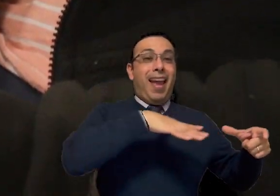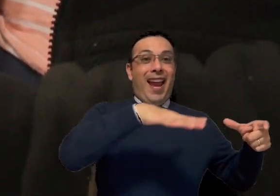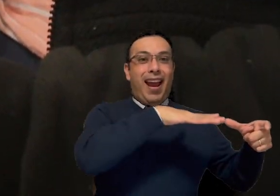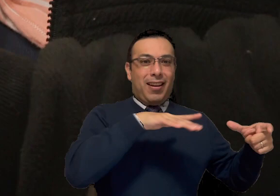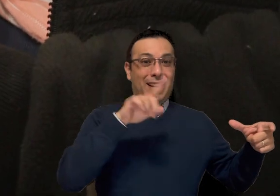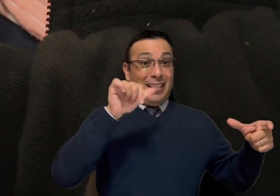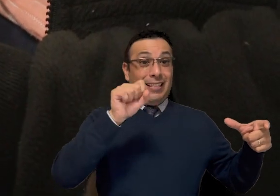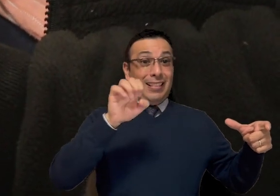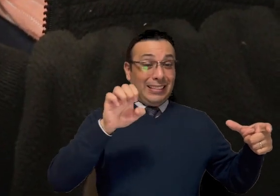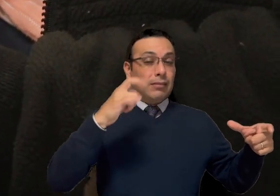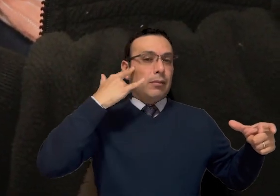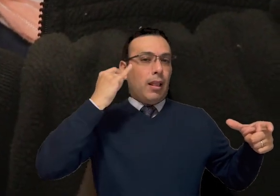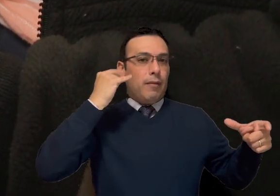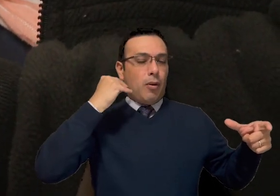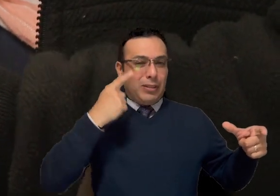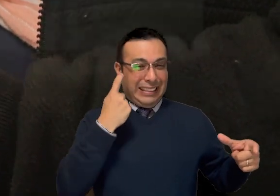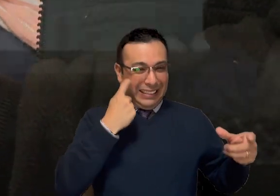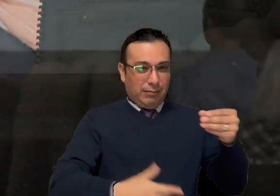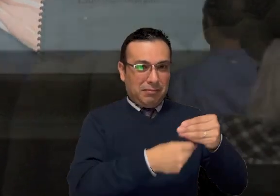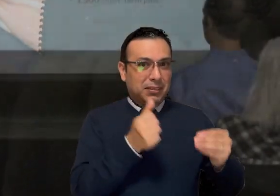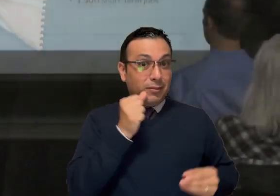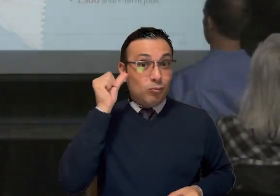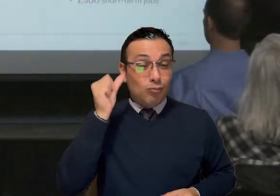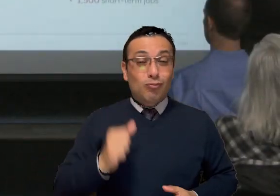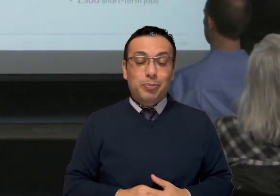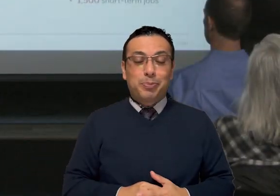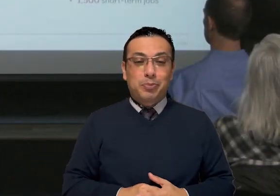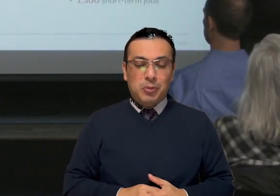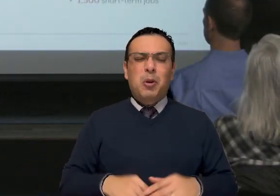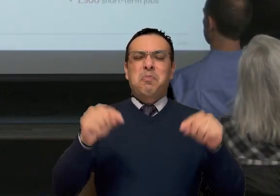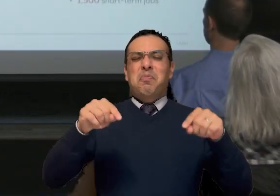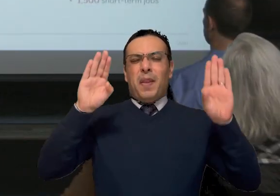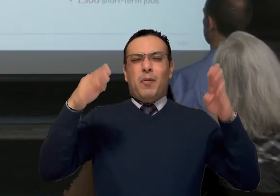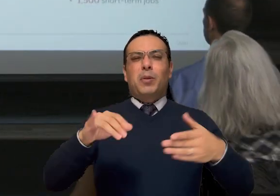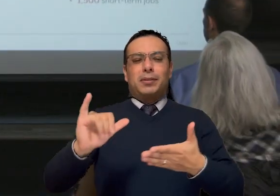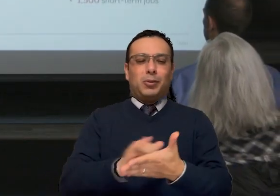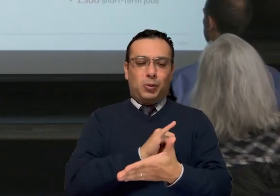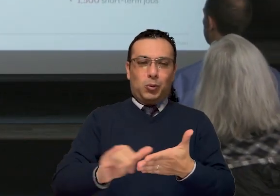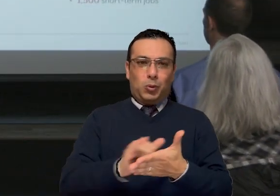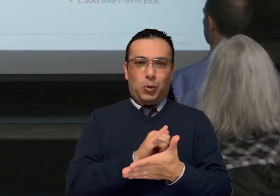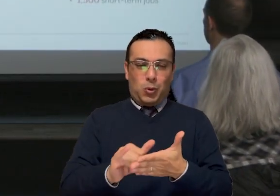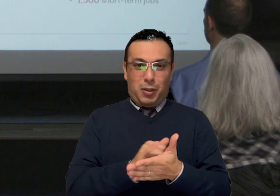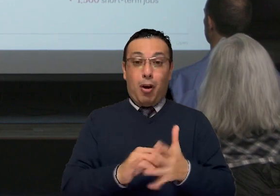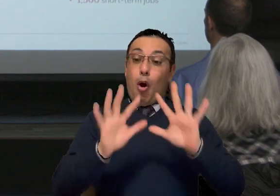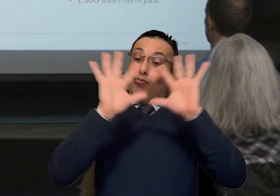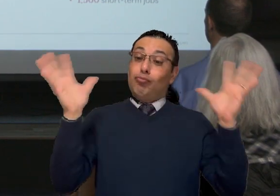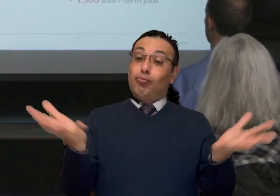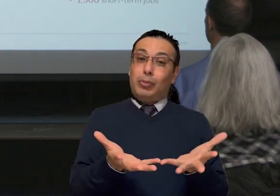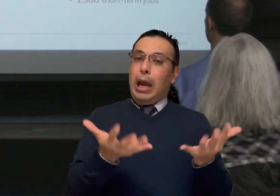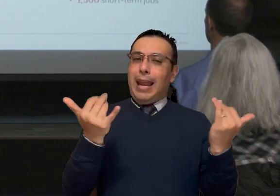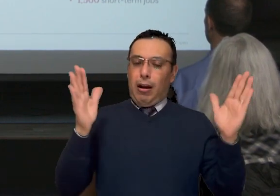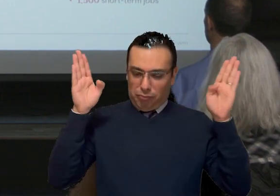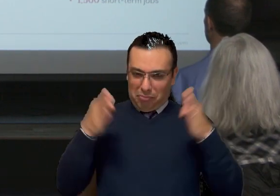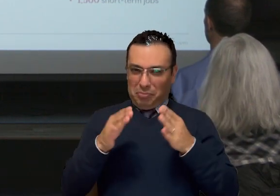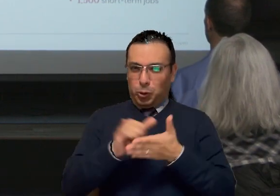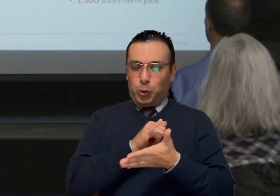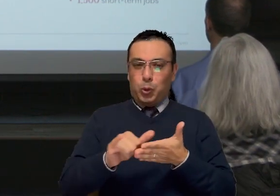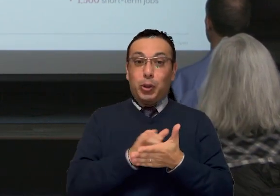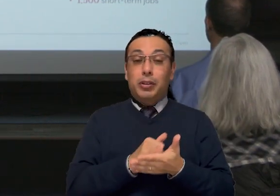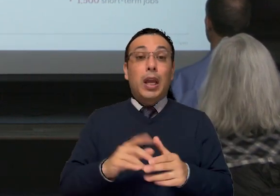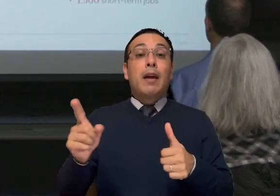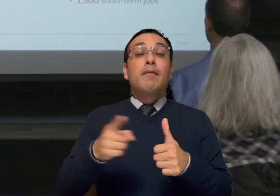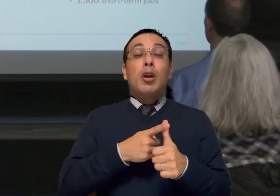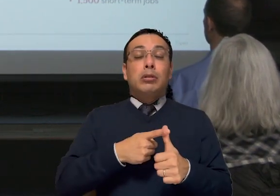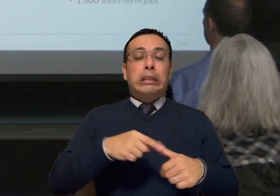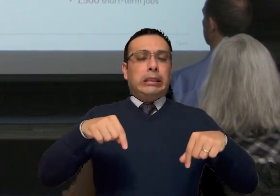addition that just happened yesterday. But let's talk New York, and we were global, now we're gonna go more local. So first and foremost,